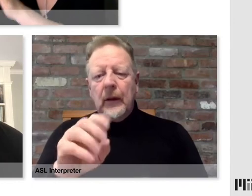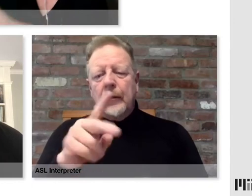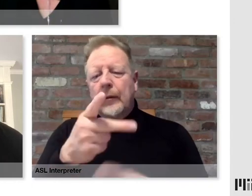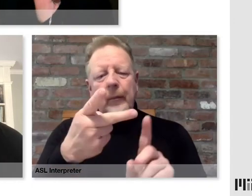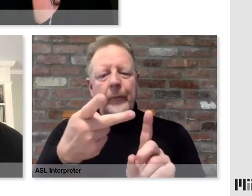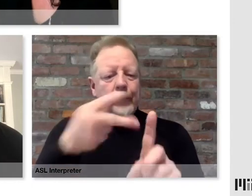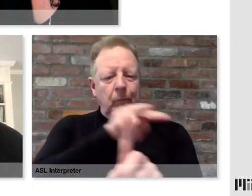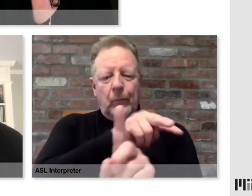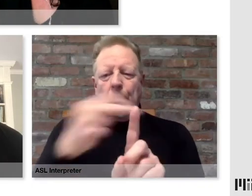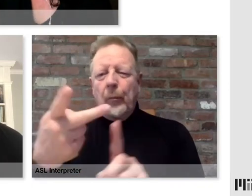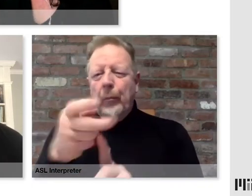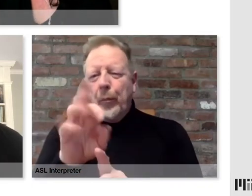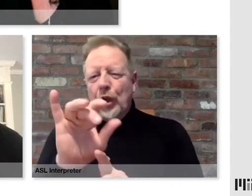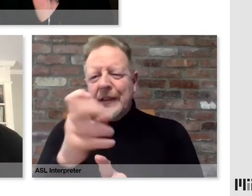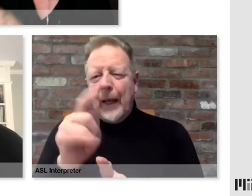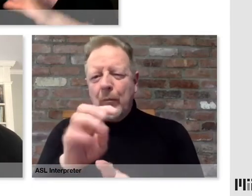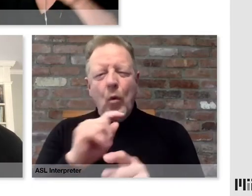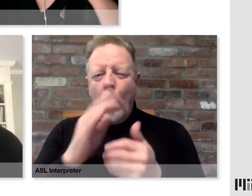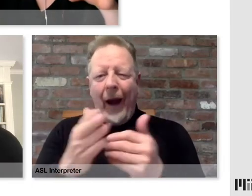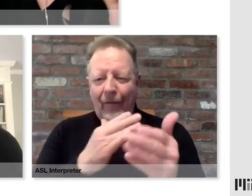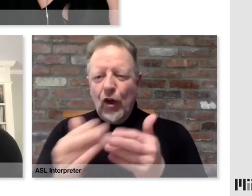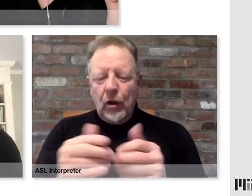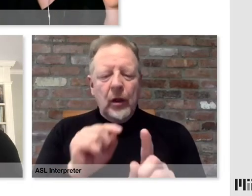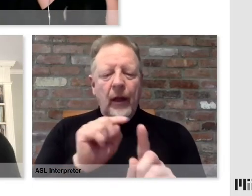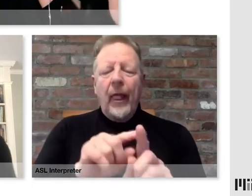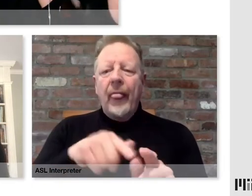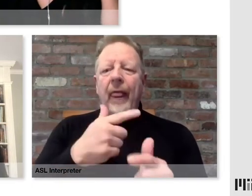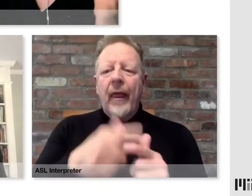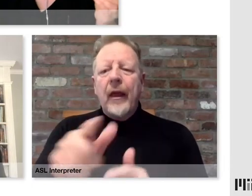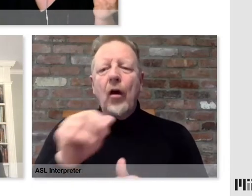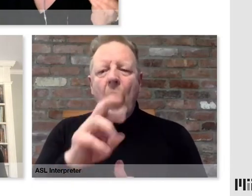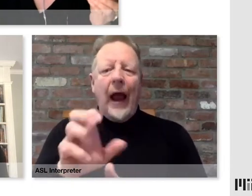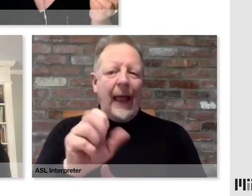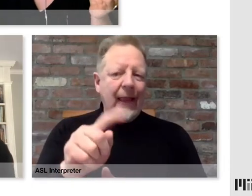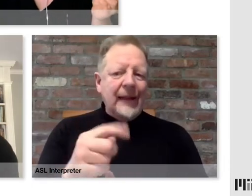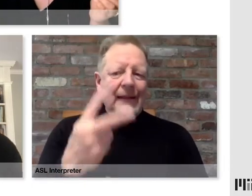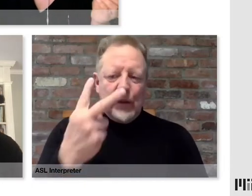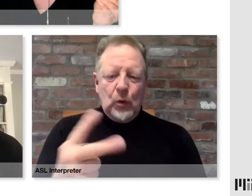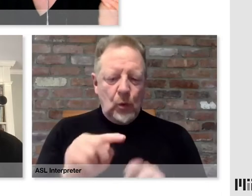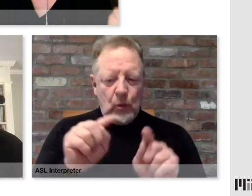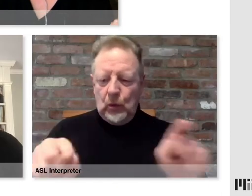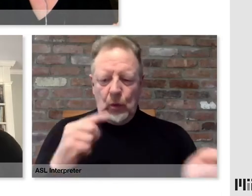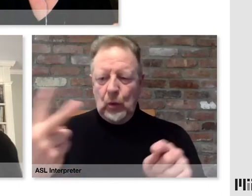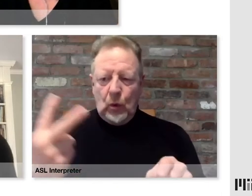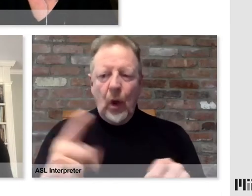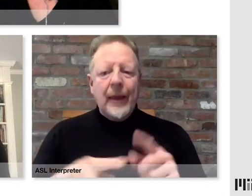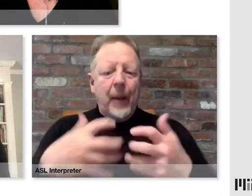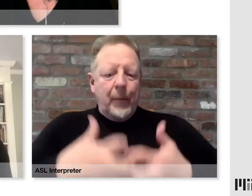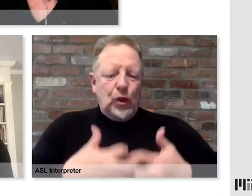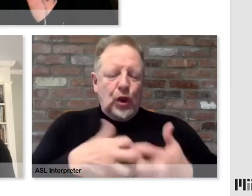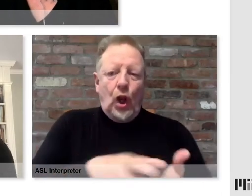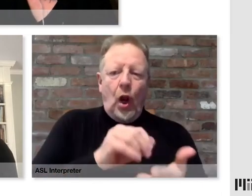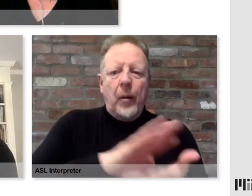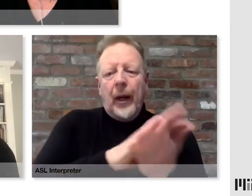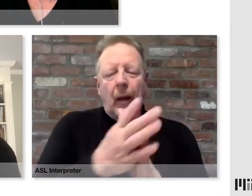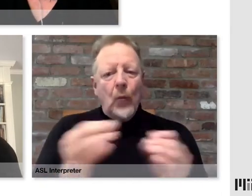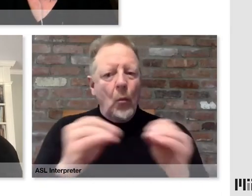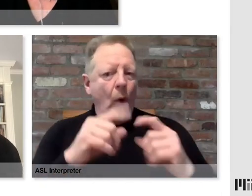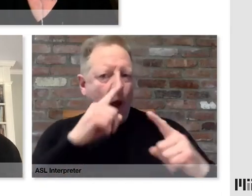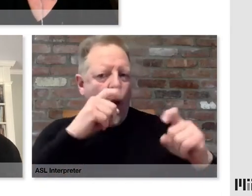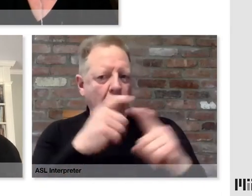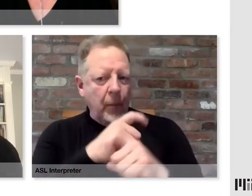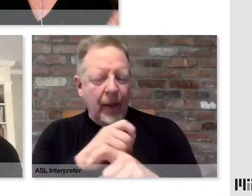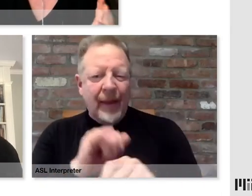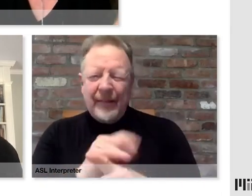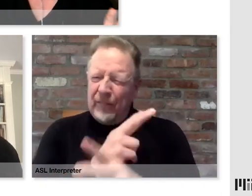is, then there are at least these two. But now with machine learning, it gets more complicated, of course, and that's very